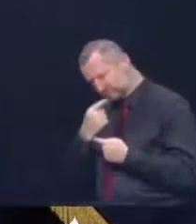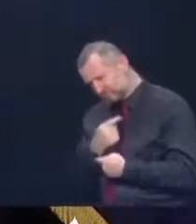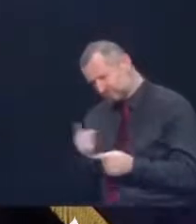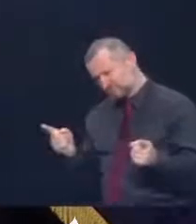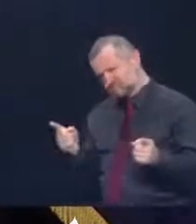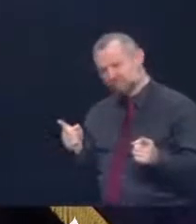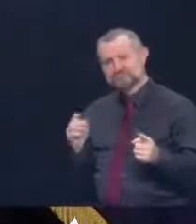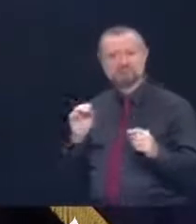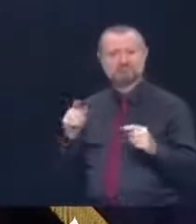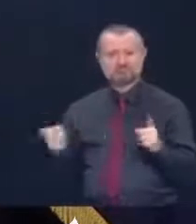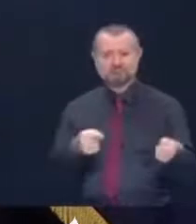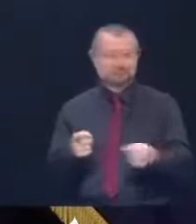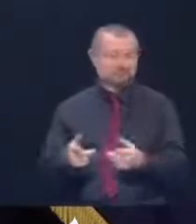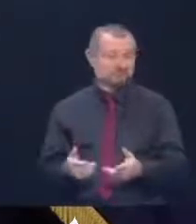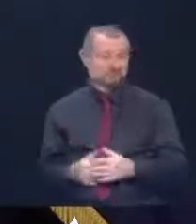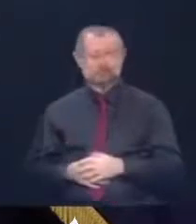fulfill.